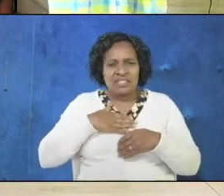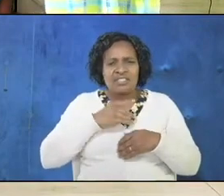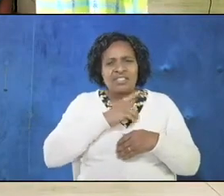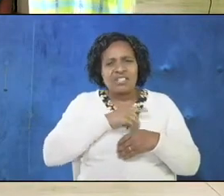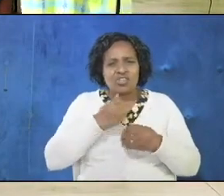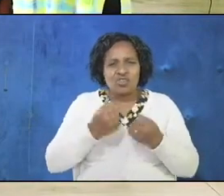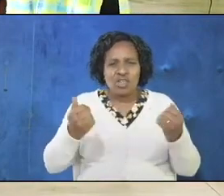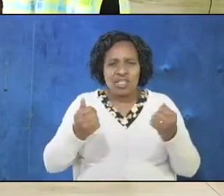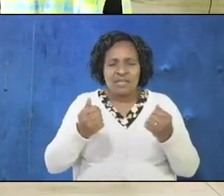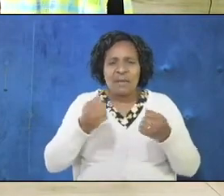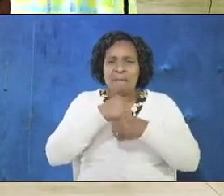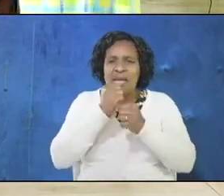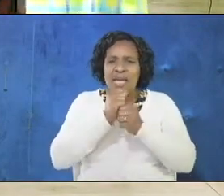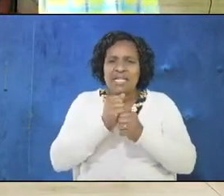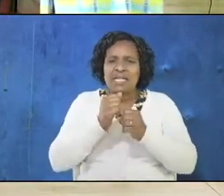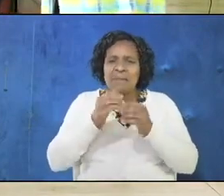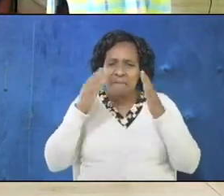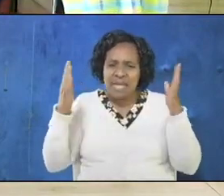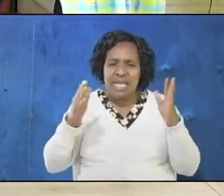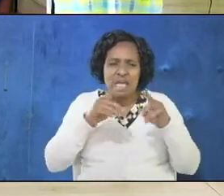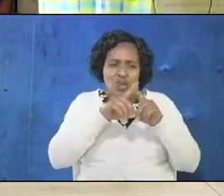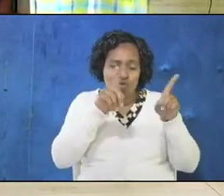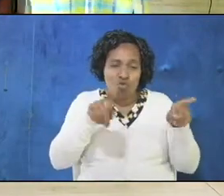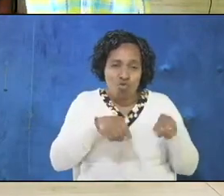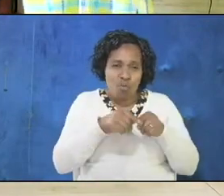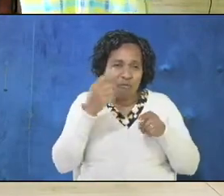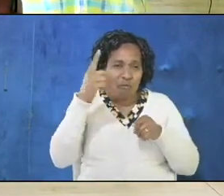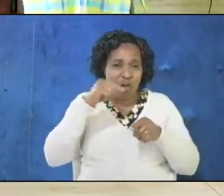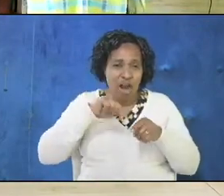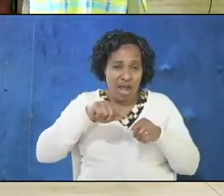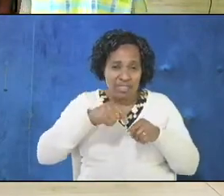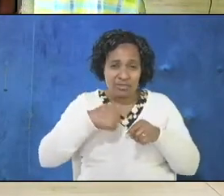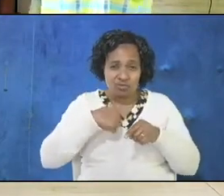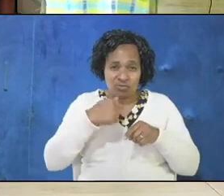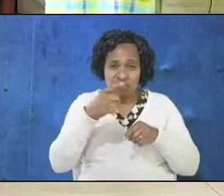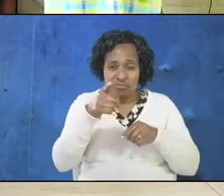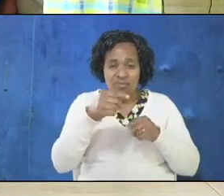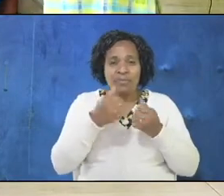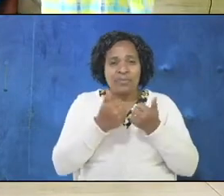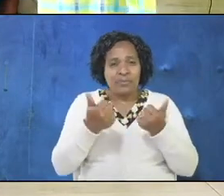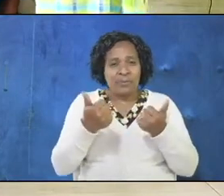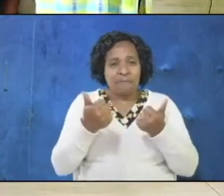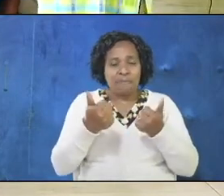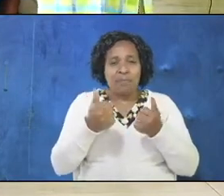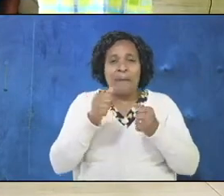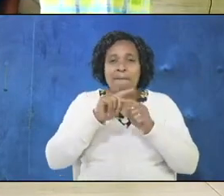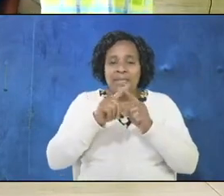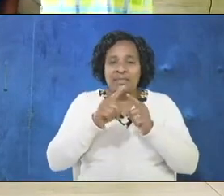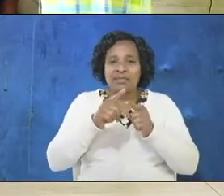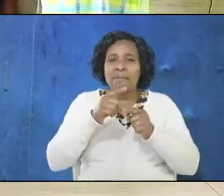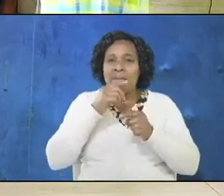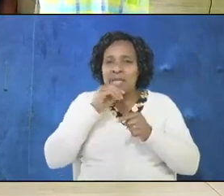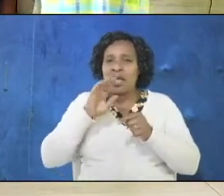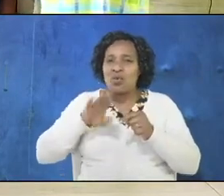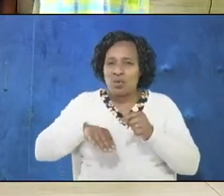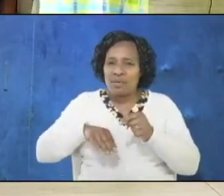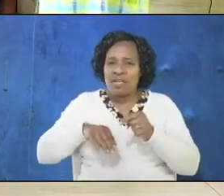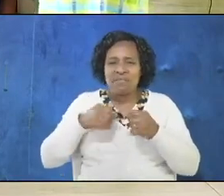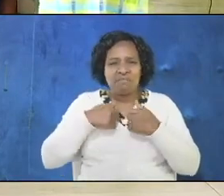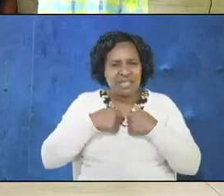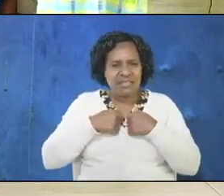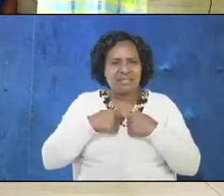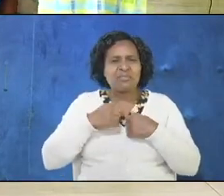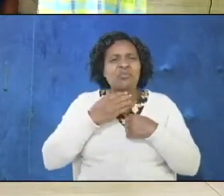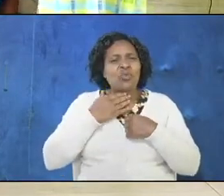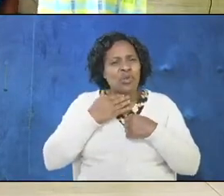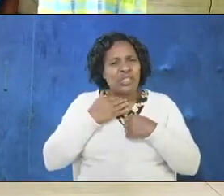created this big, huge room for us, for you, and for me. Ladies and gentlemen, I'm curious.